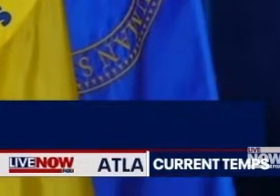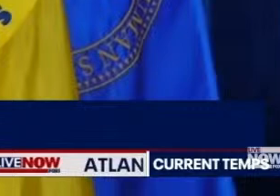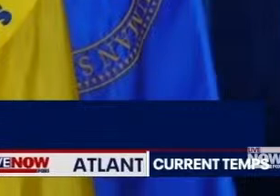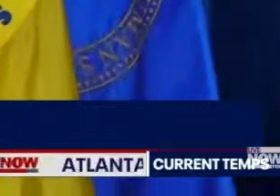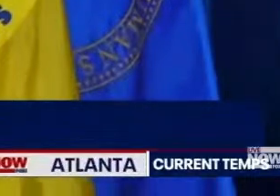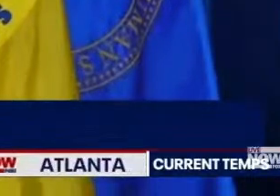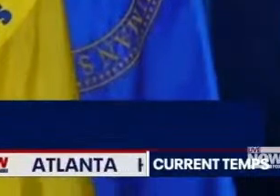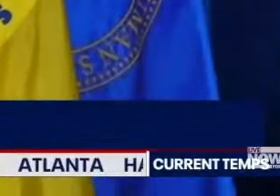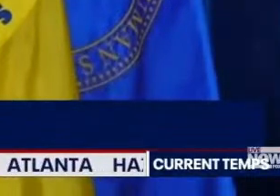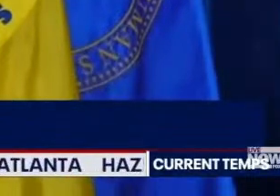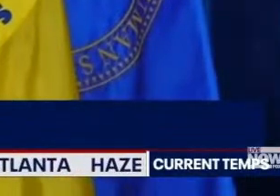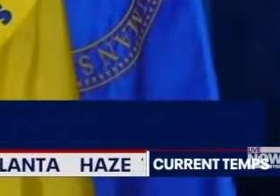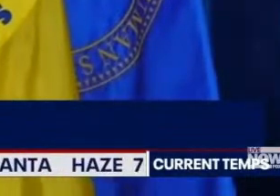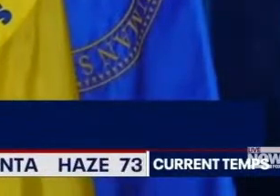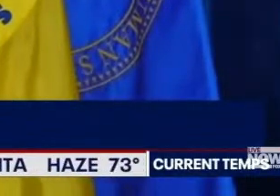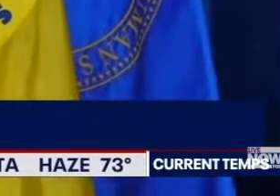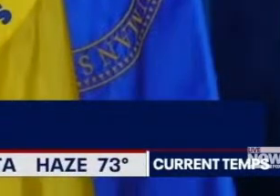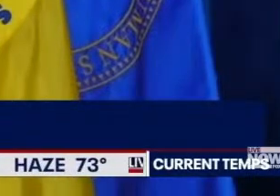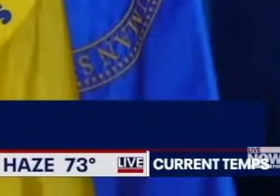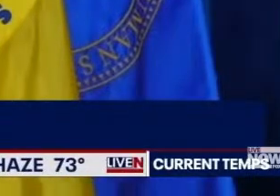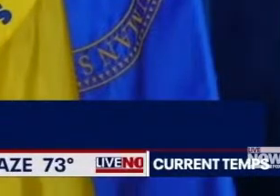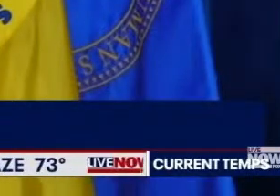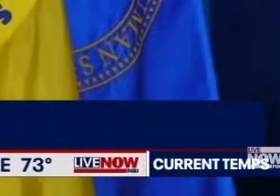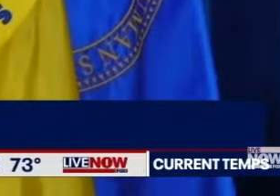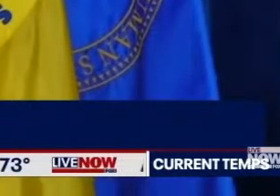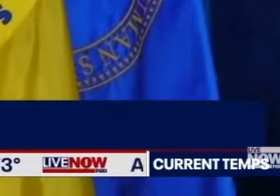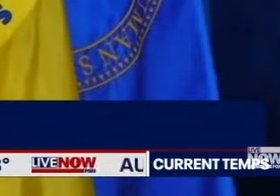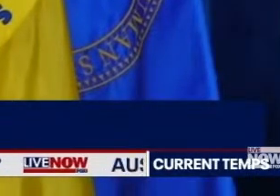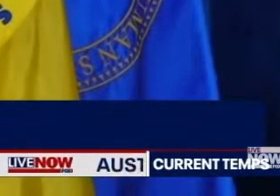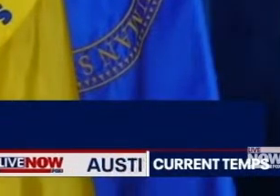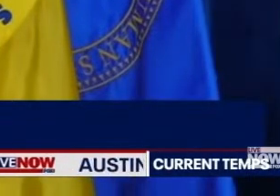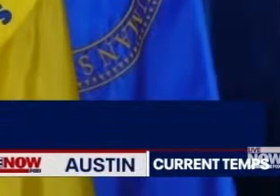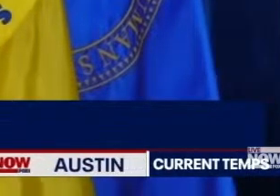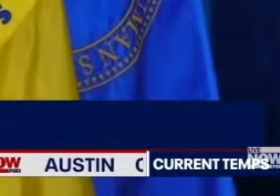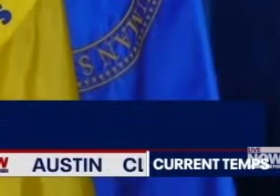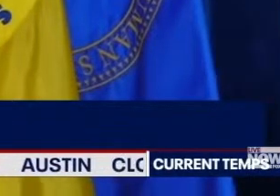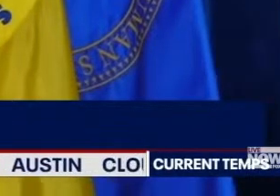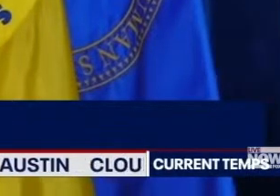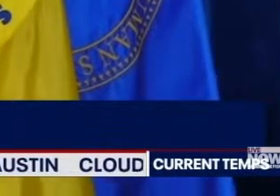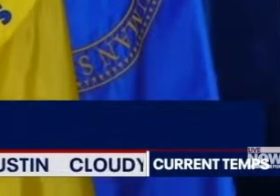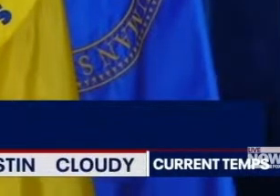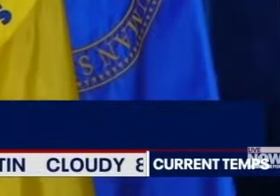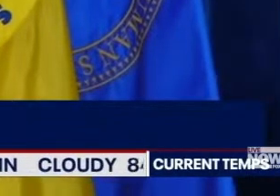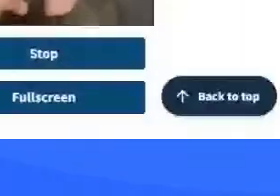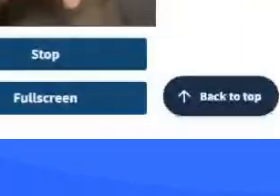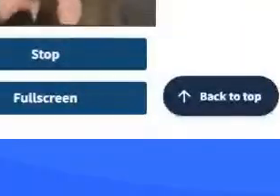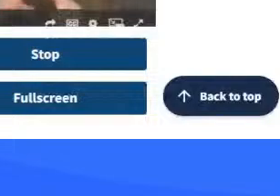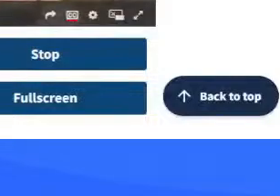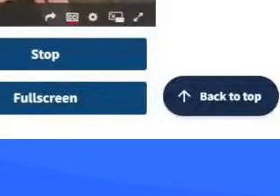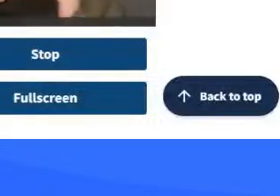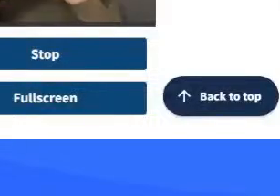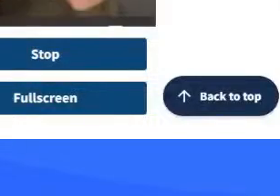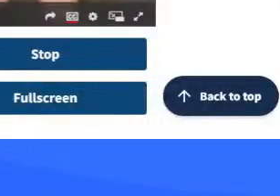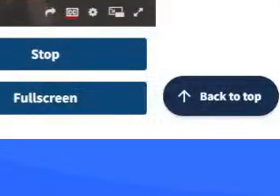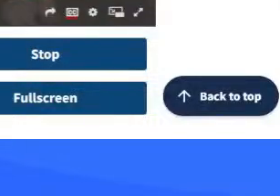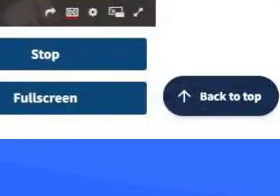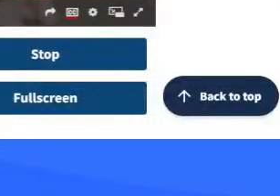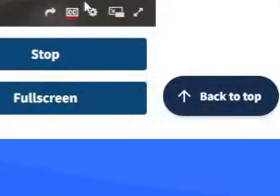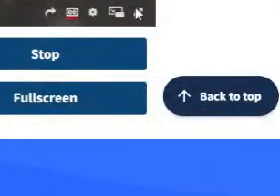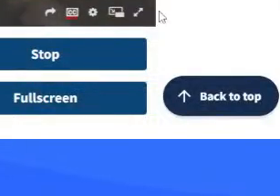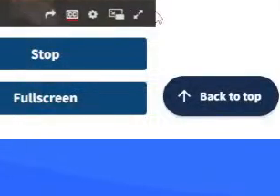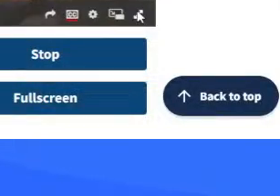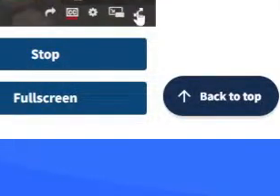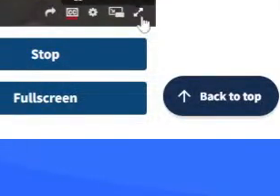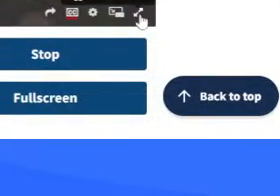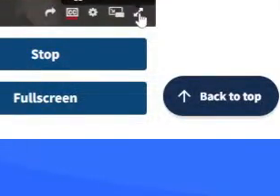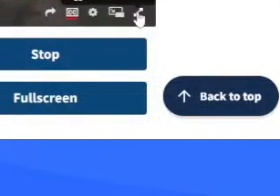and Outcomes Research, was named an endowed chair in the gastrointestinal surgery, and for the past 22 years, Commissioner of the FDA. Audio may